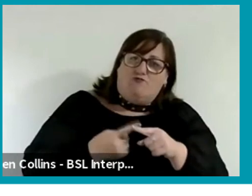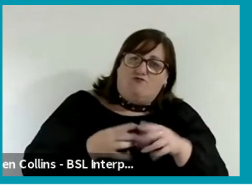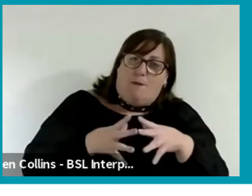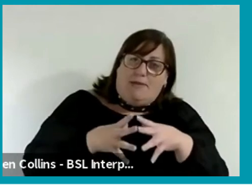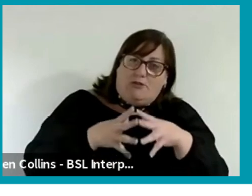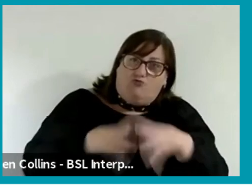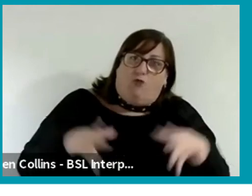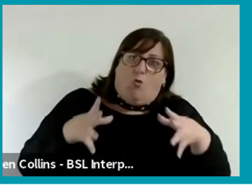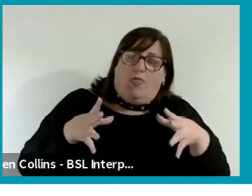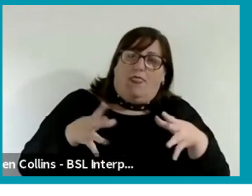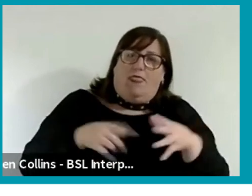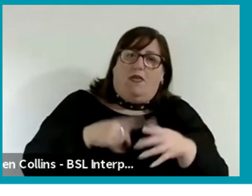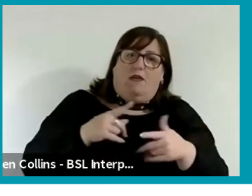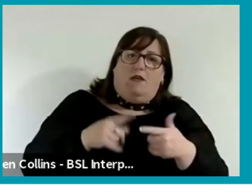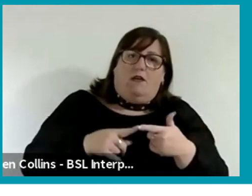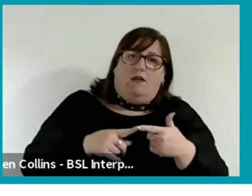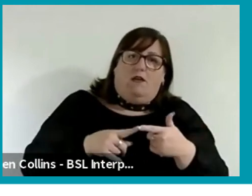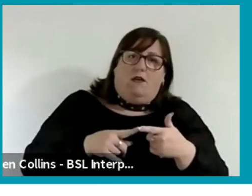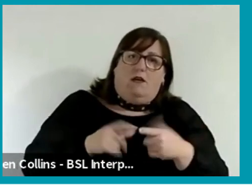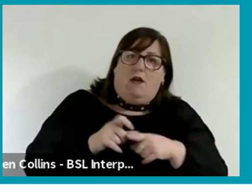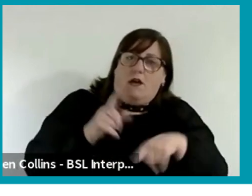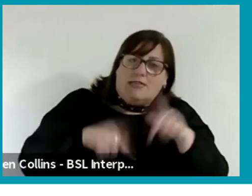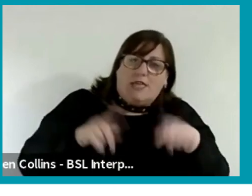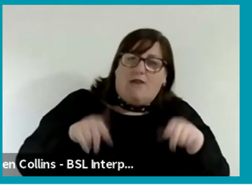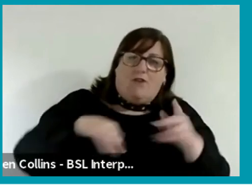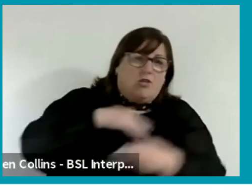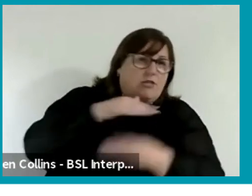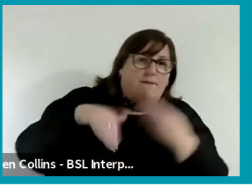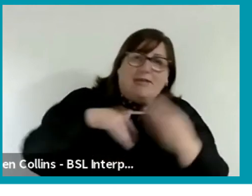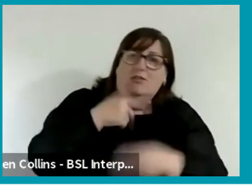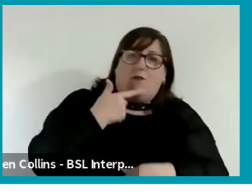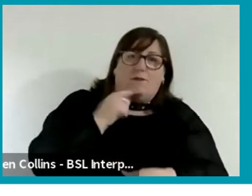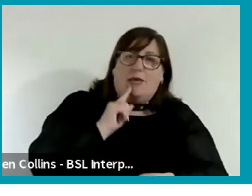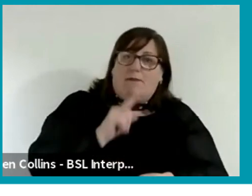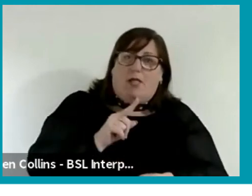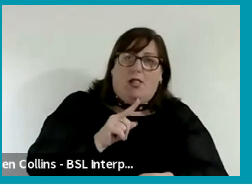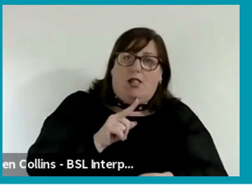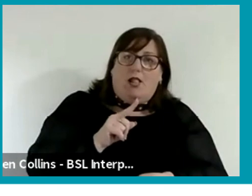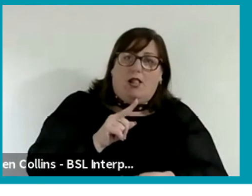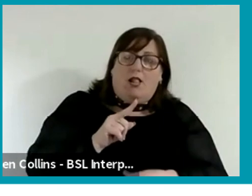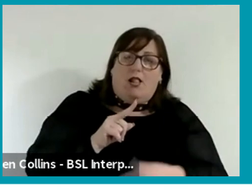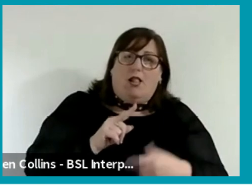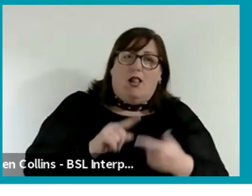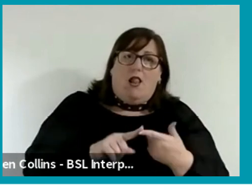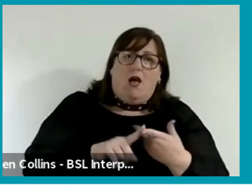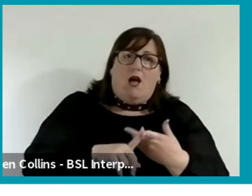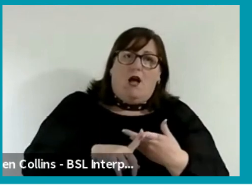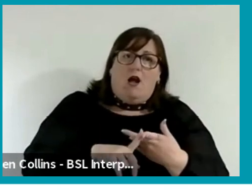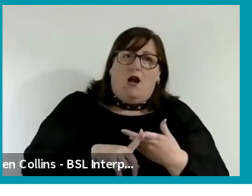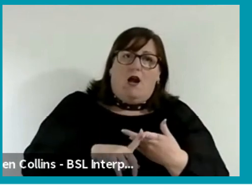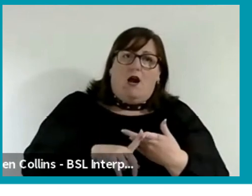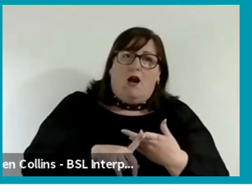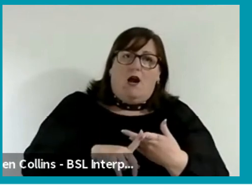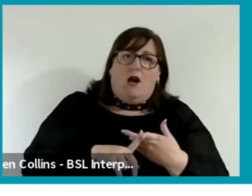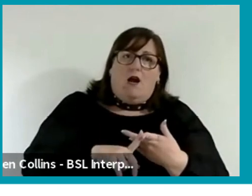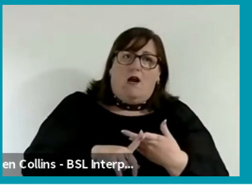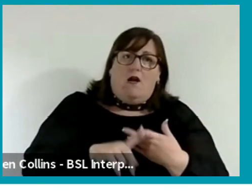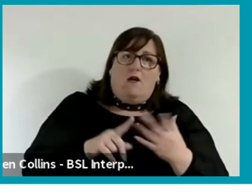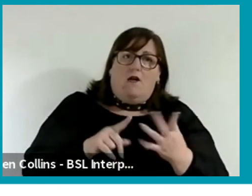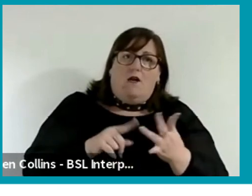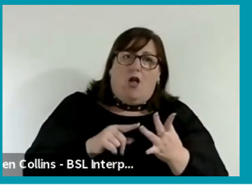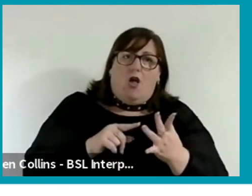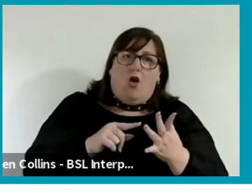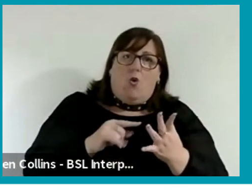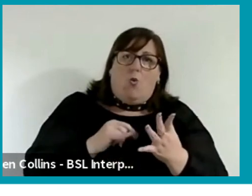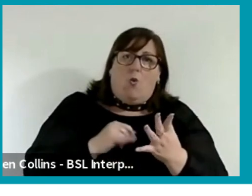mix of people from all walks of life, I think OSTC is the place to be.